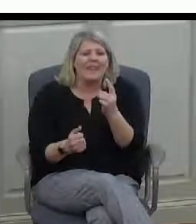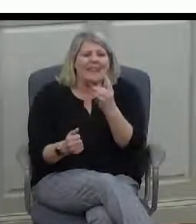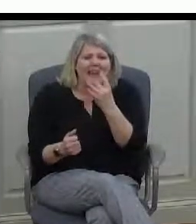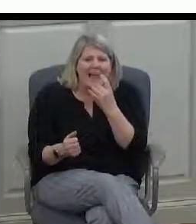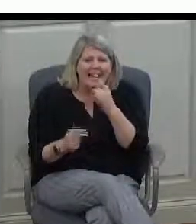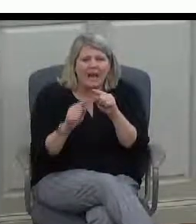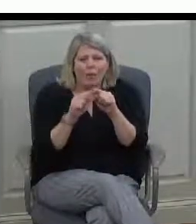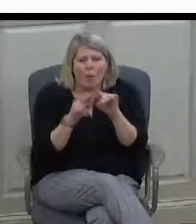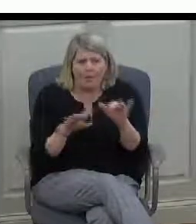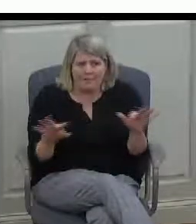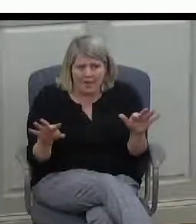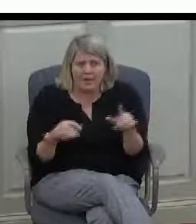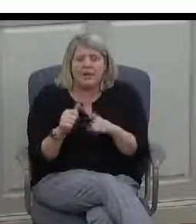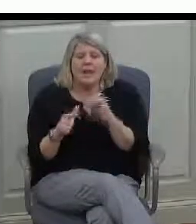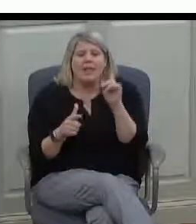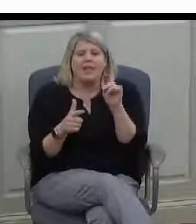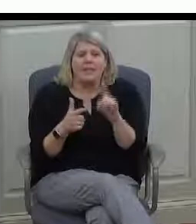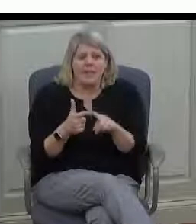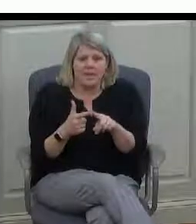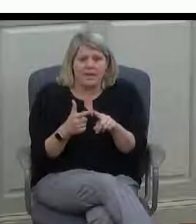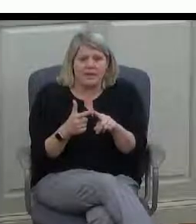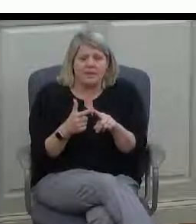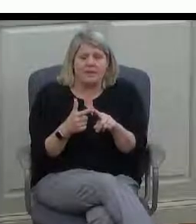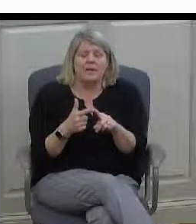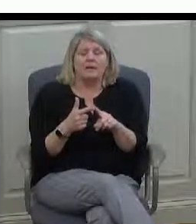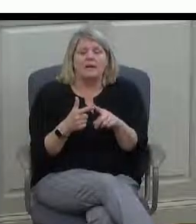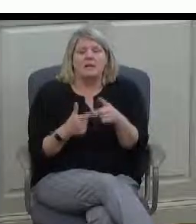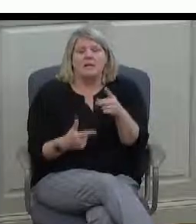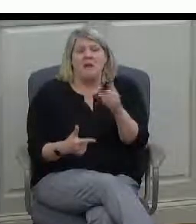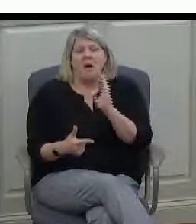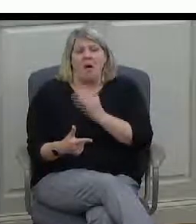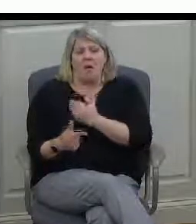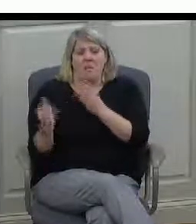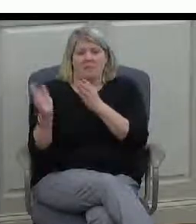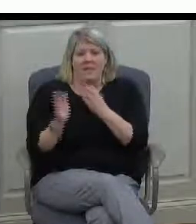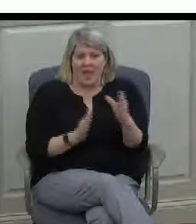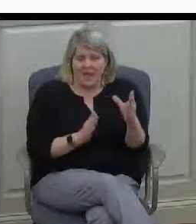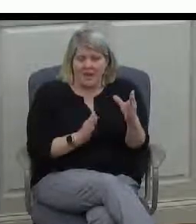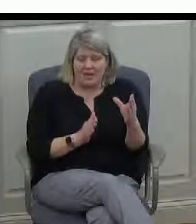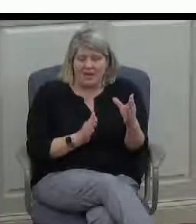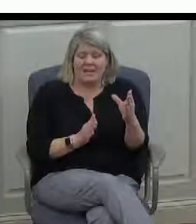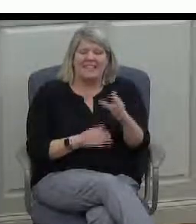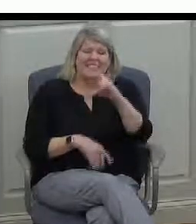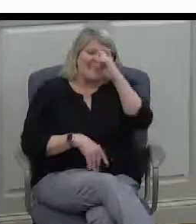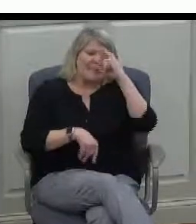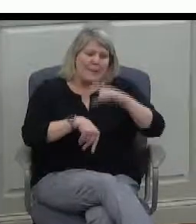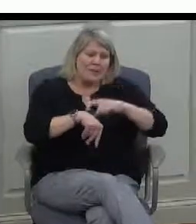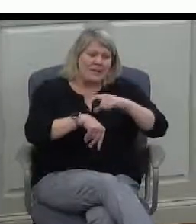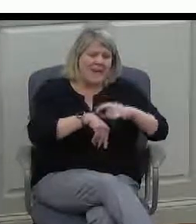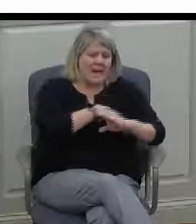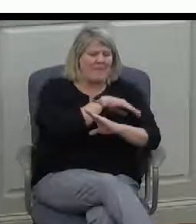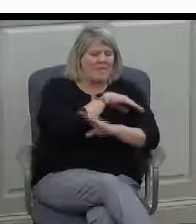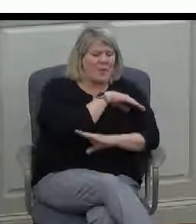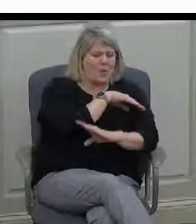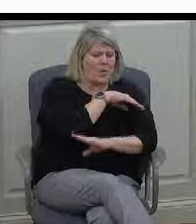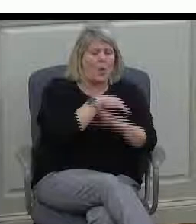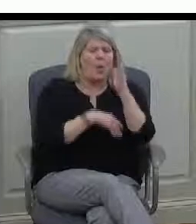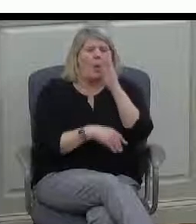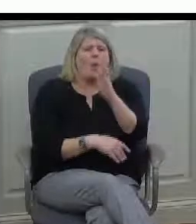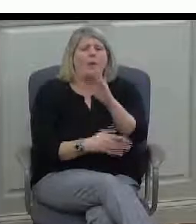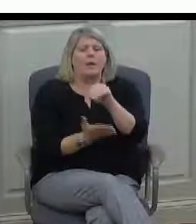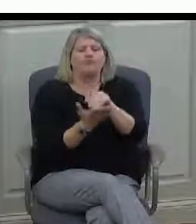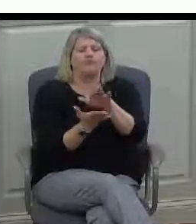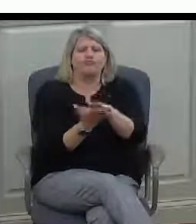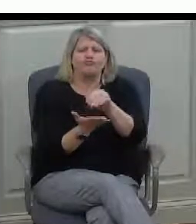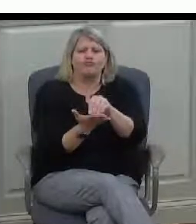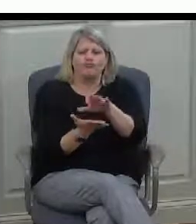And then moving into late summer, early fall, we'll create construction documentation that really